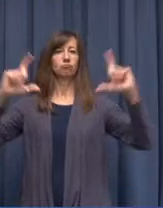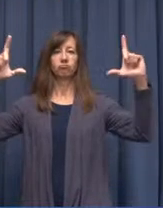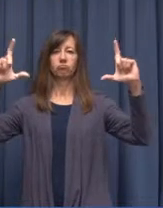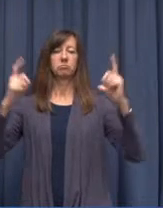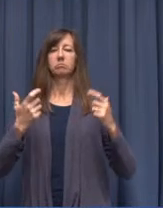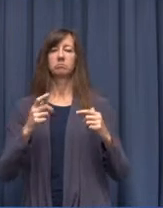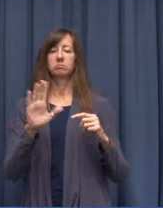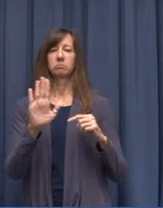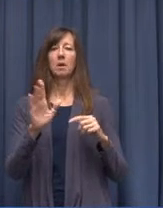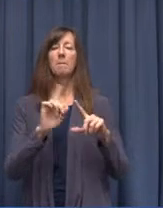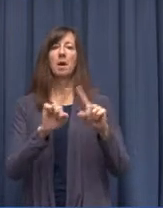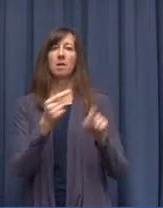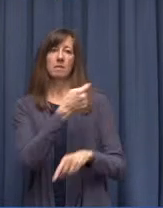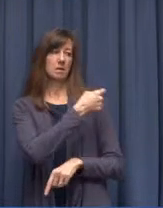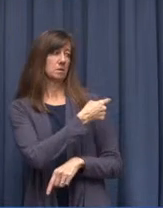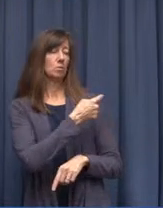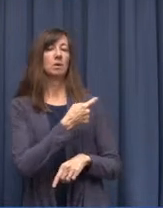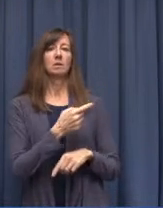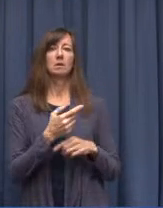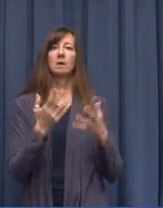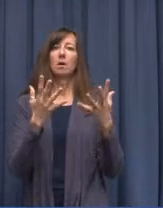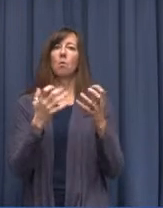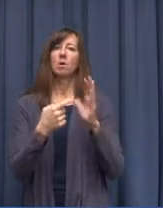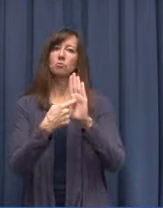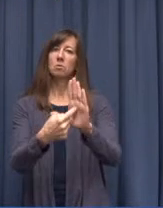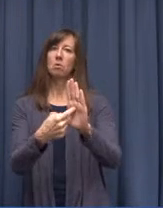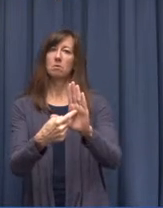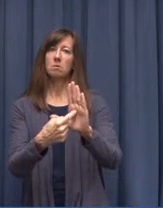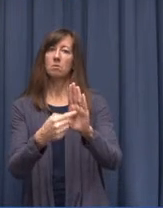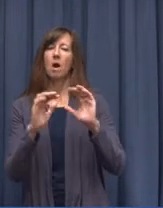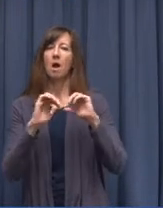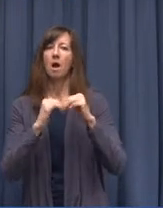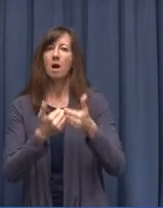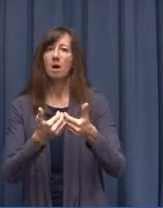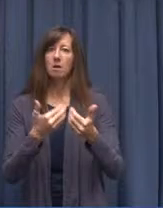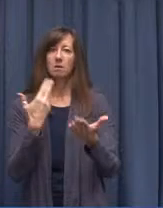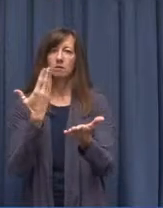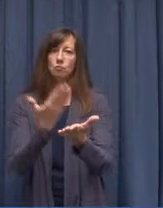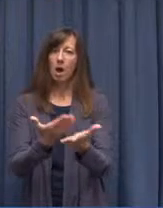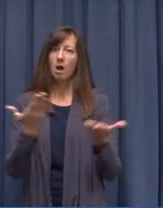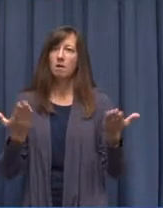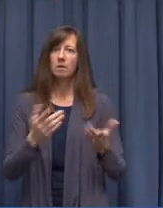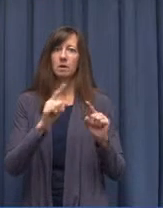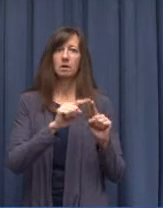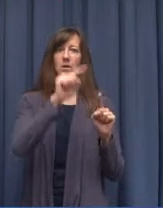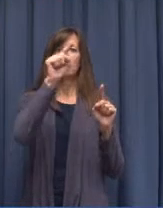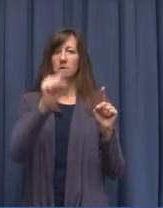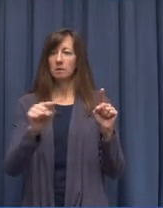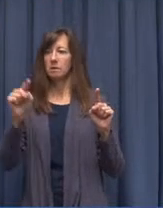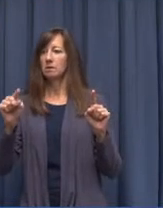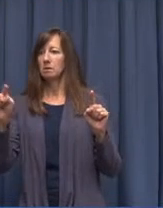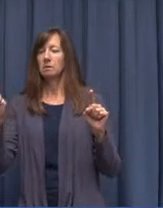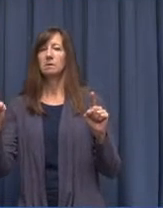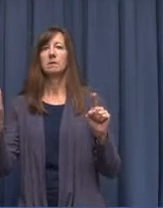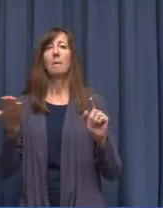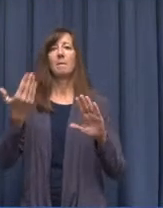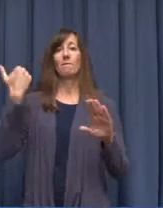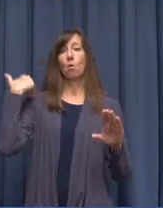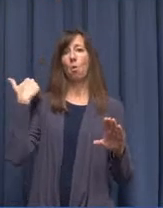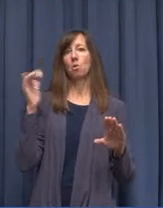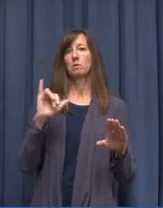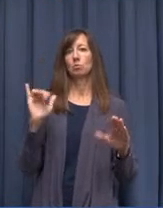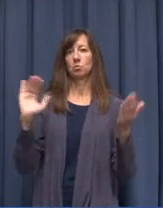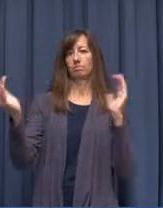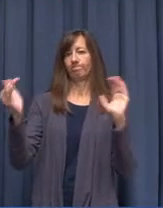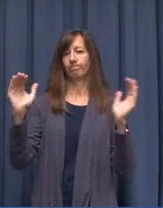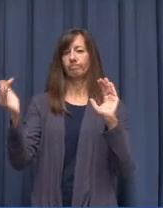Just to retrace how we got here and where we've been. Of course, you'll remember back in